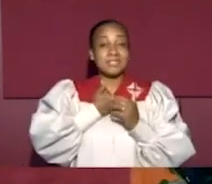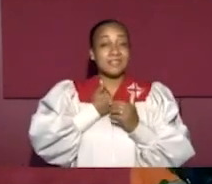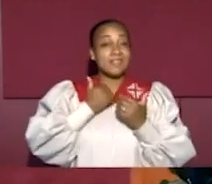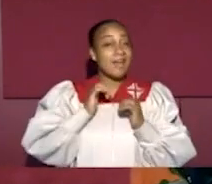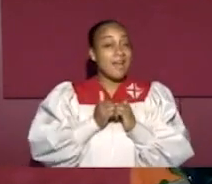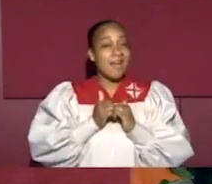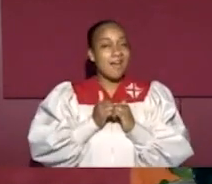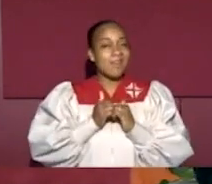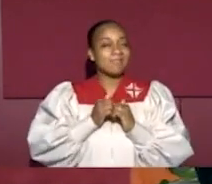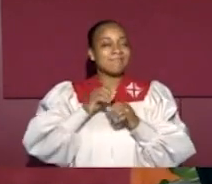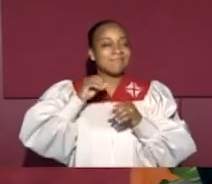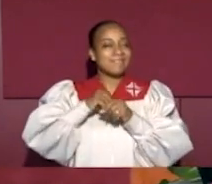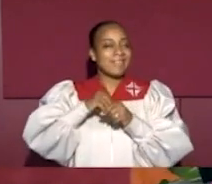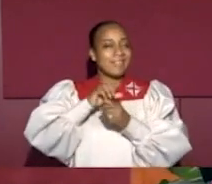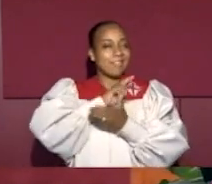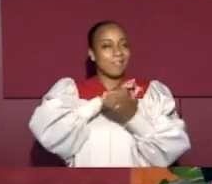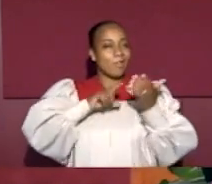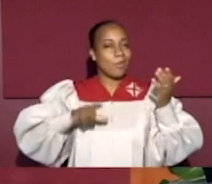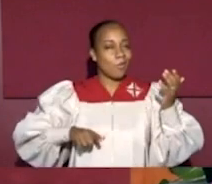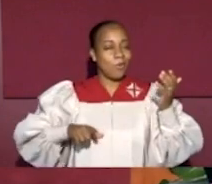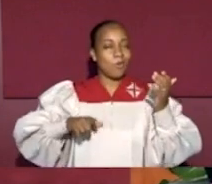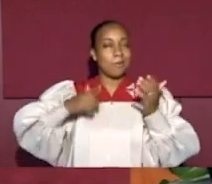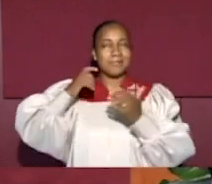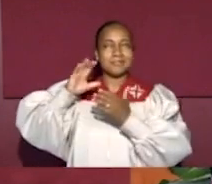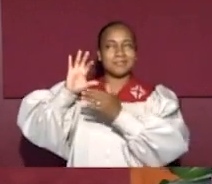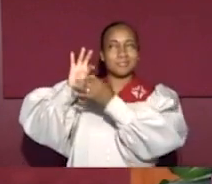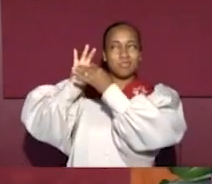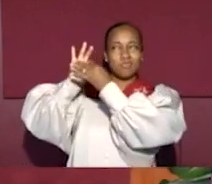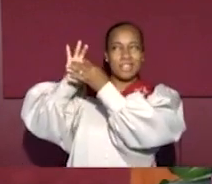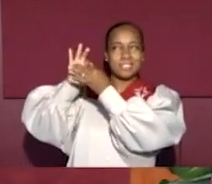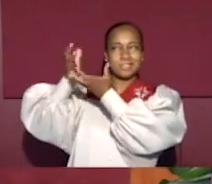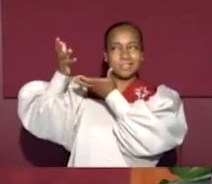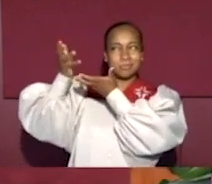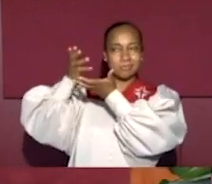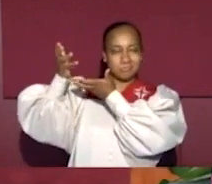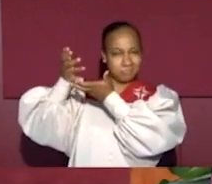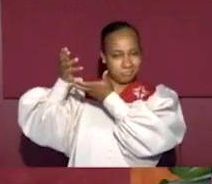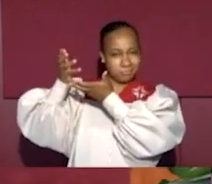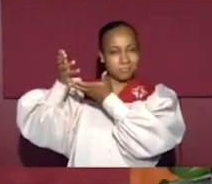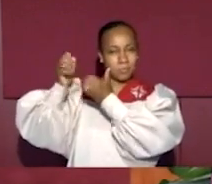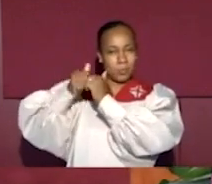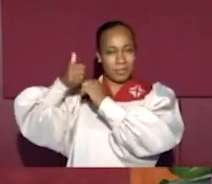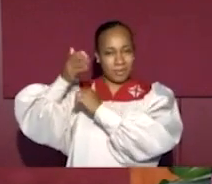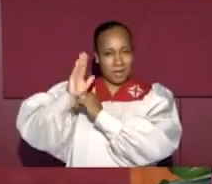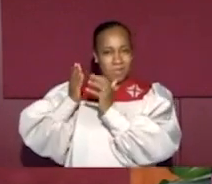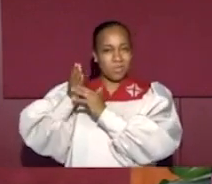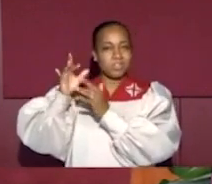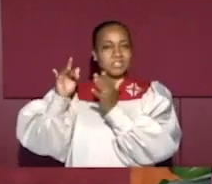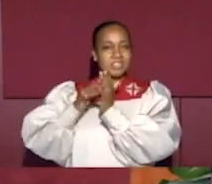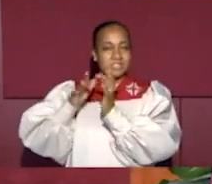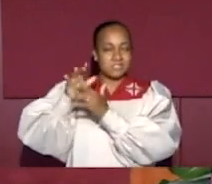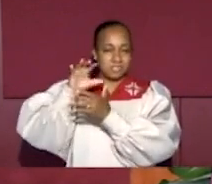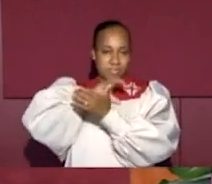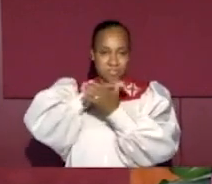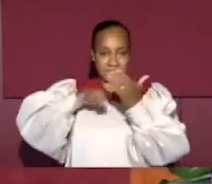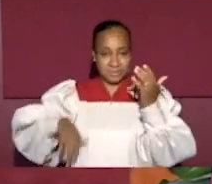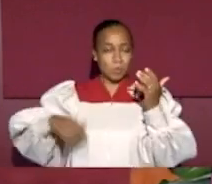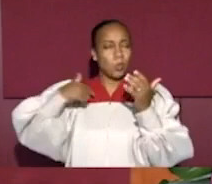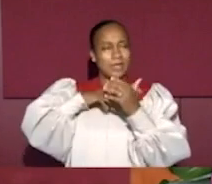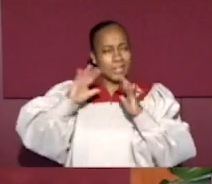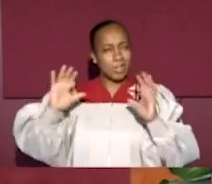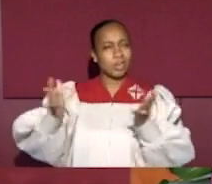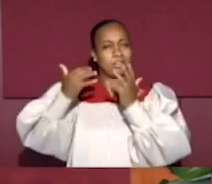we encourage ourselves out of the relationship that we have with God through Jesus Christ. We